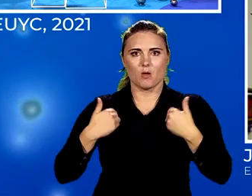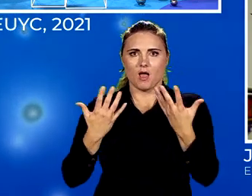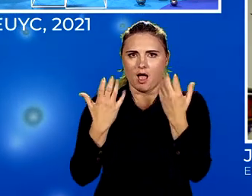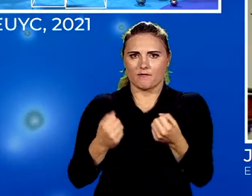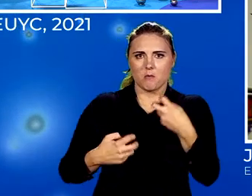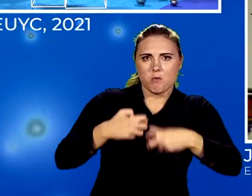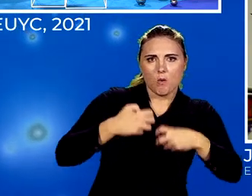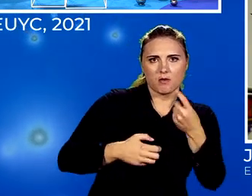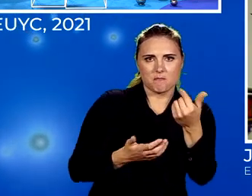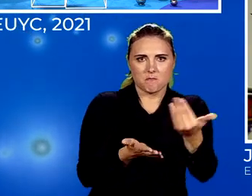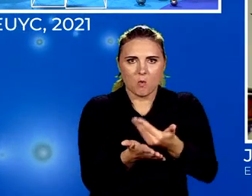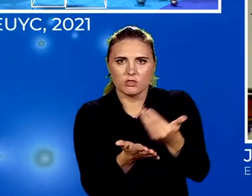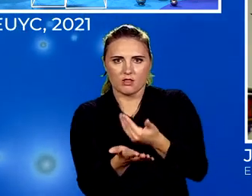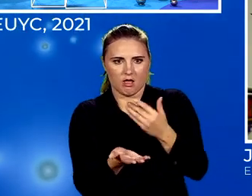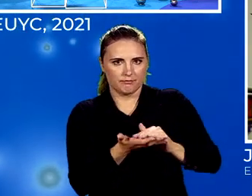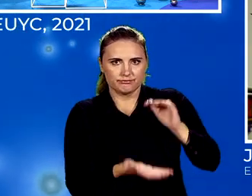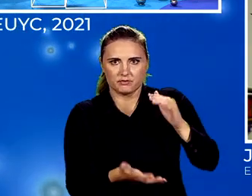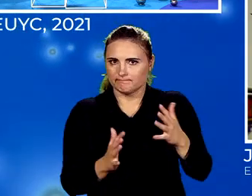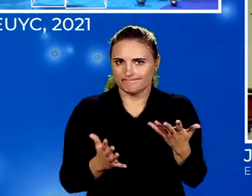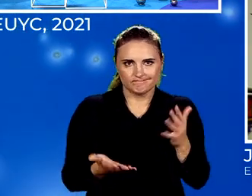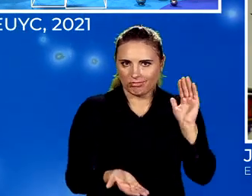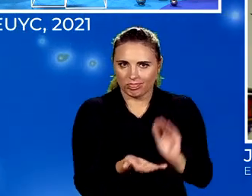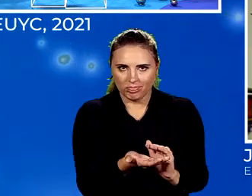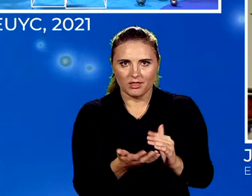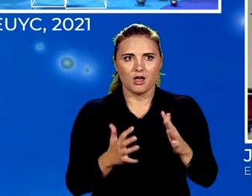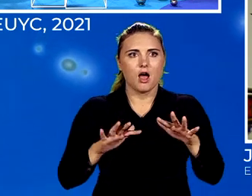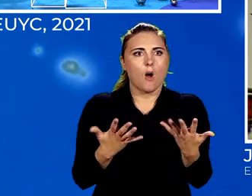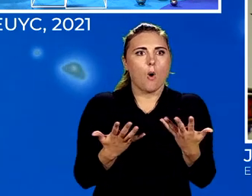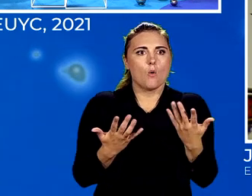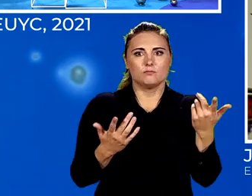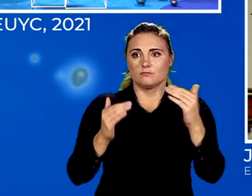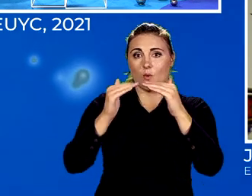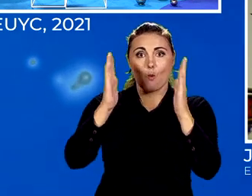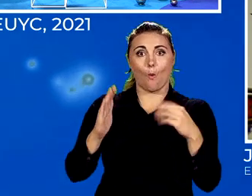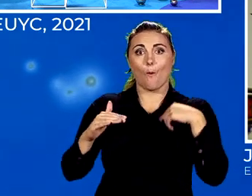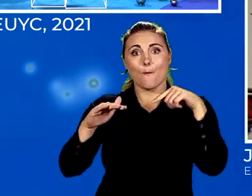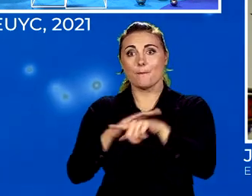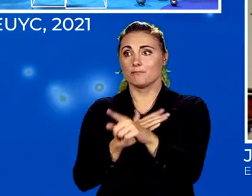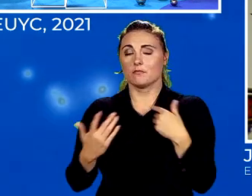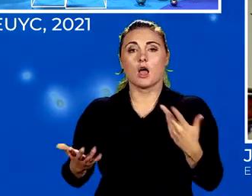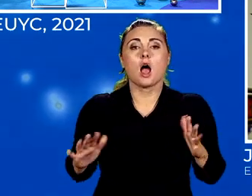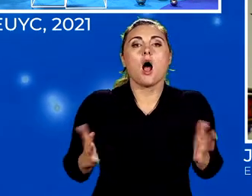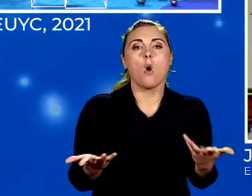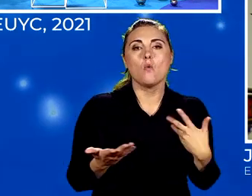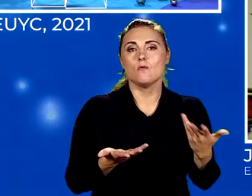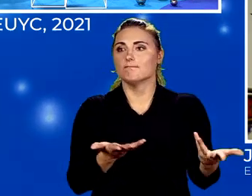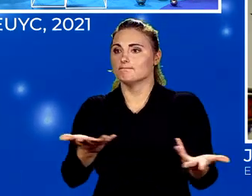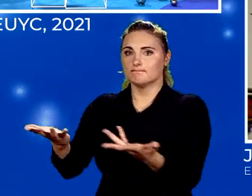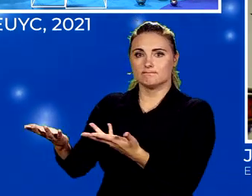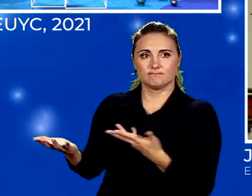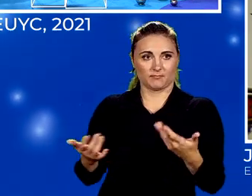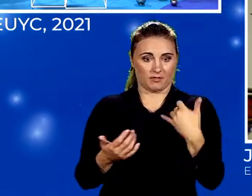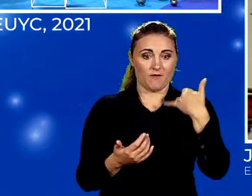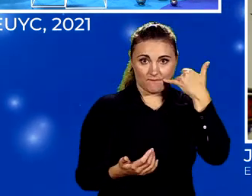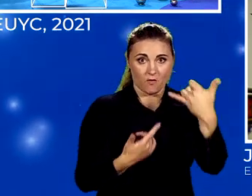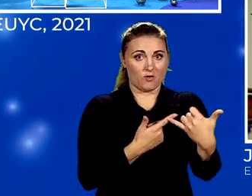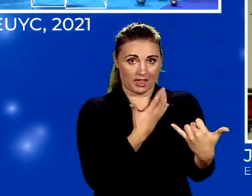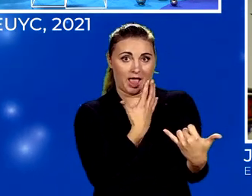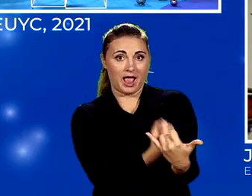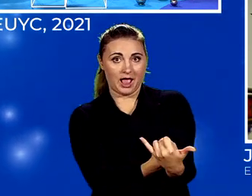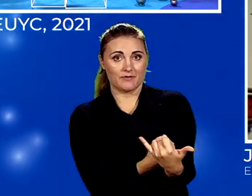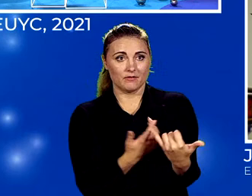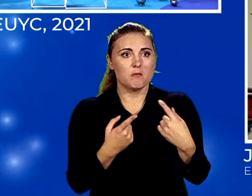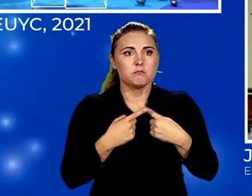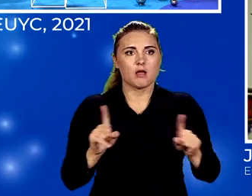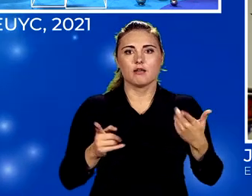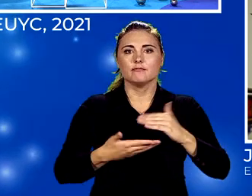barriers. It's also for people that maybe do not have a quiet space home where they can join in. So it's easy to have a mobile phone, but what about maybe the infrastructure for that